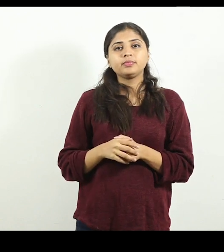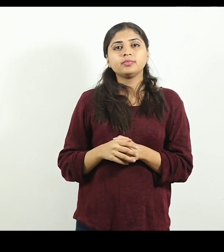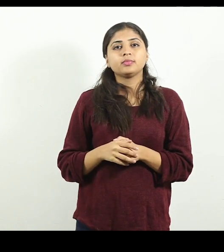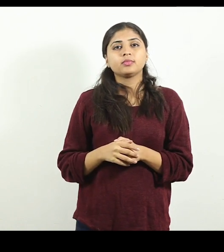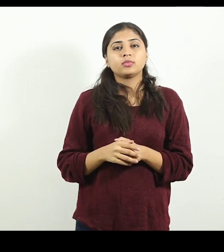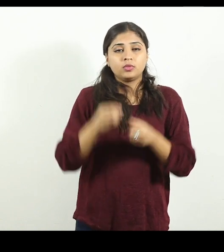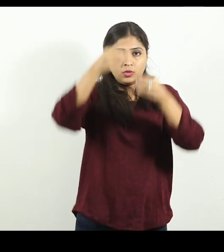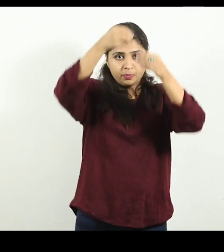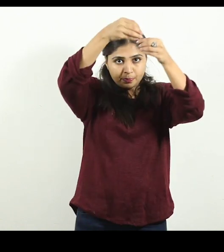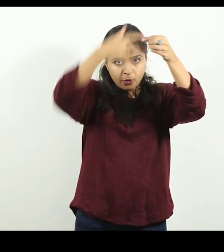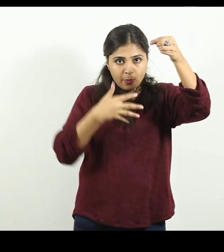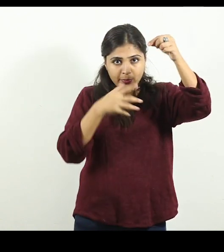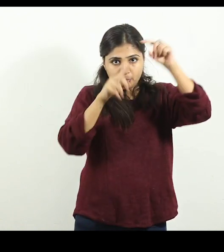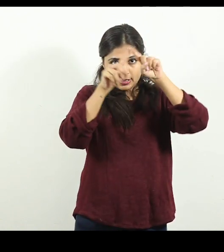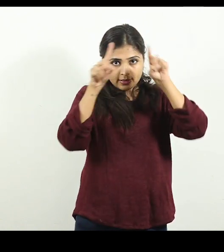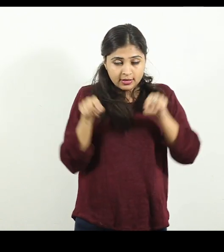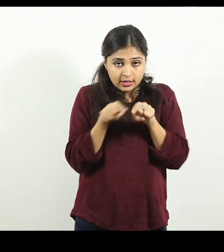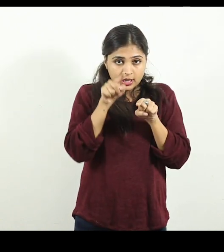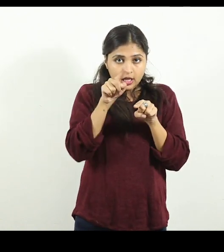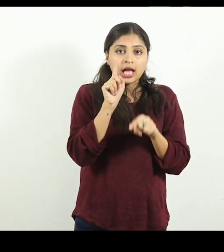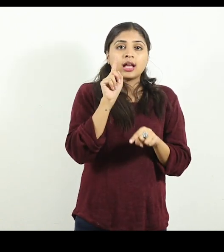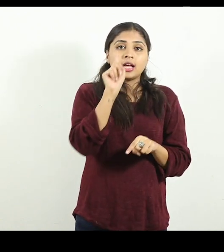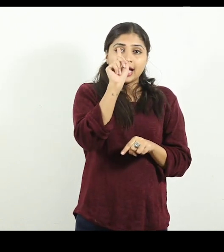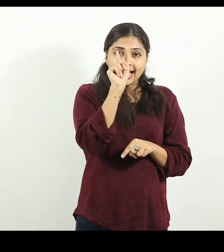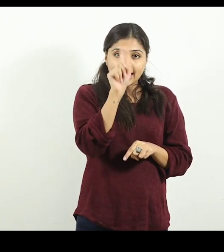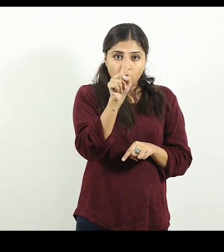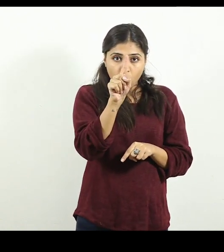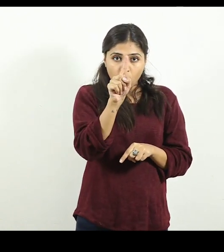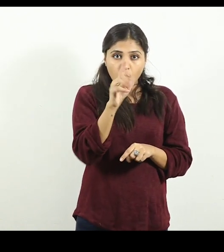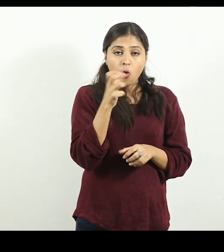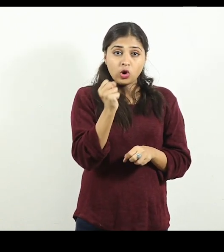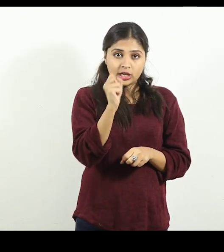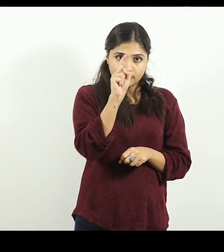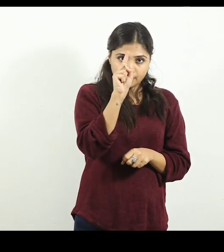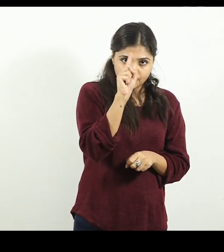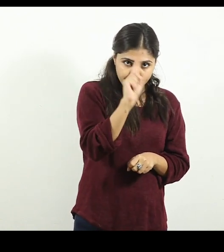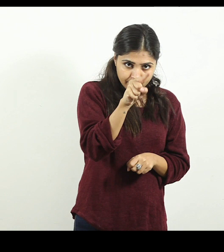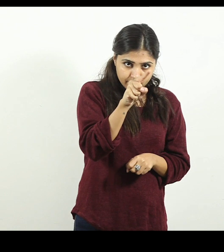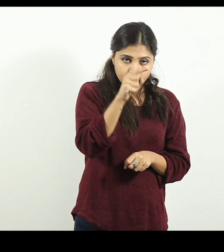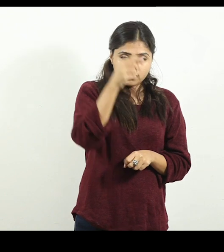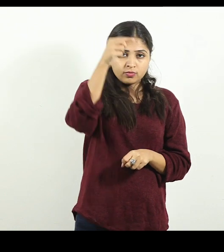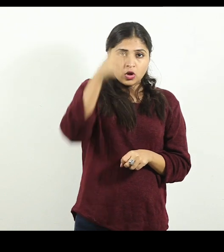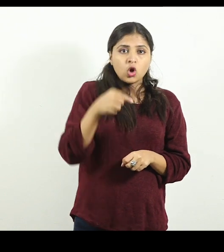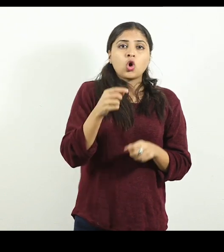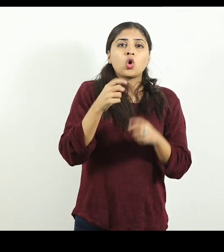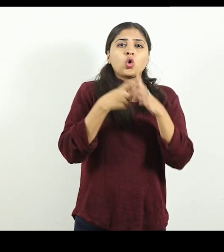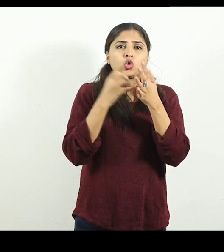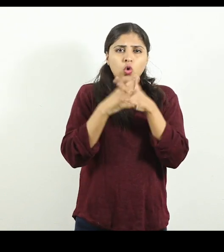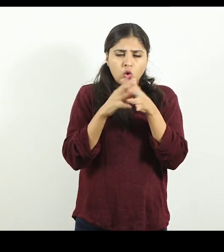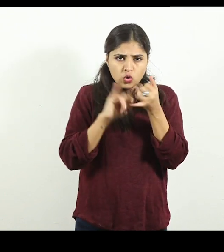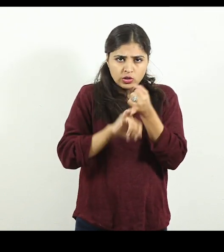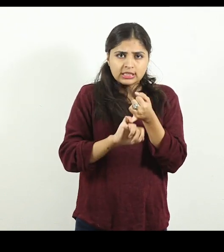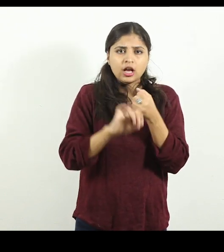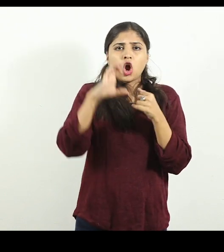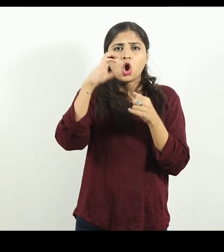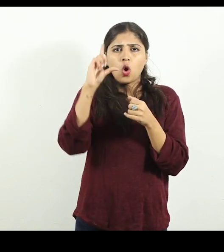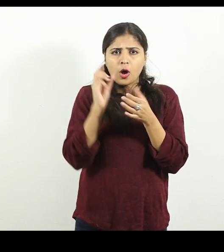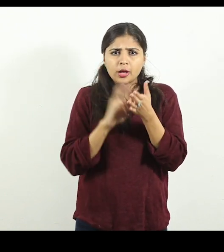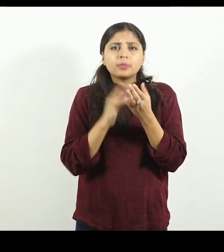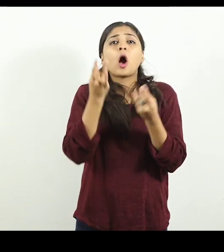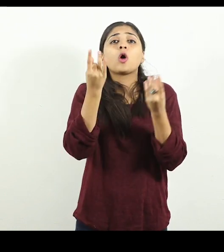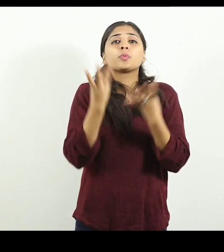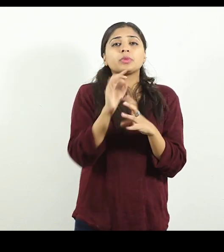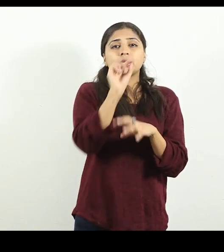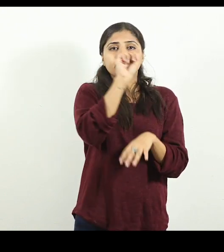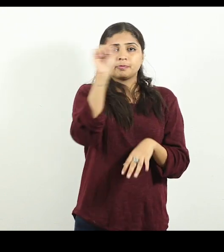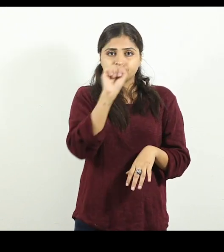Number 3. A drop-down box will appear. Click and hold your mouse and then drag to select the number of rows and columns that you want inserted